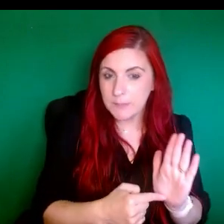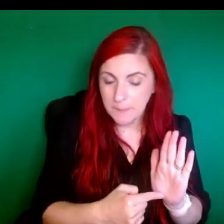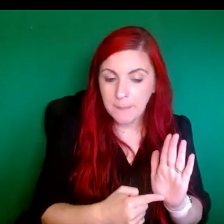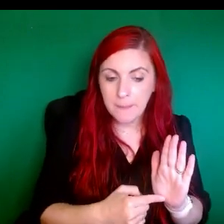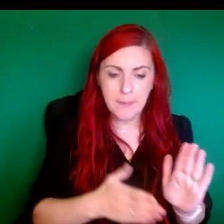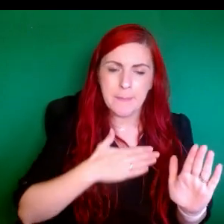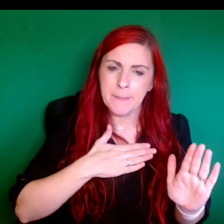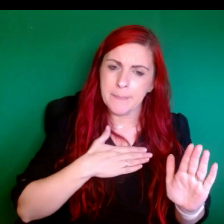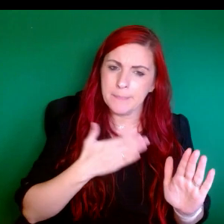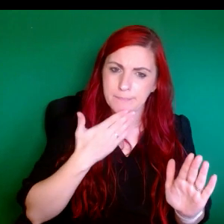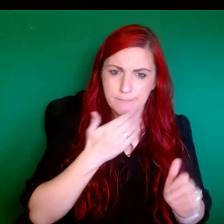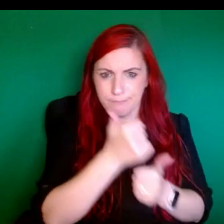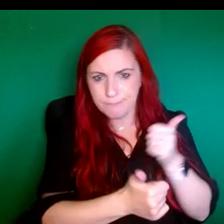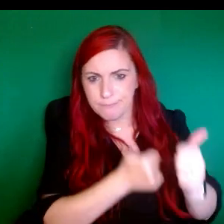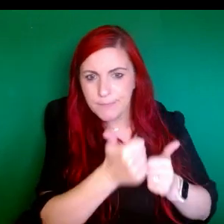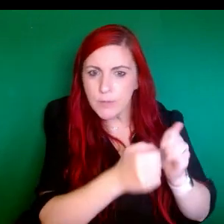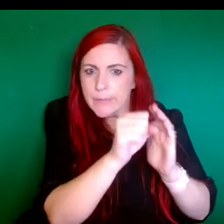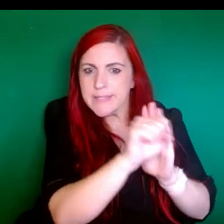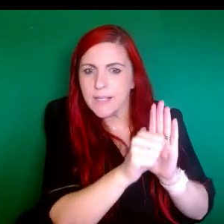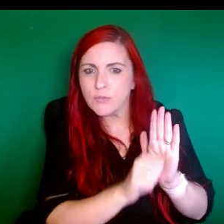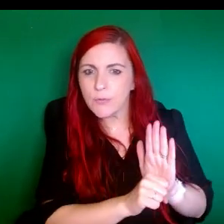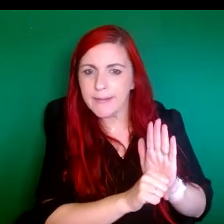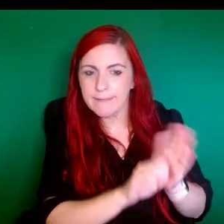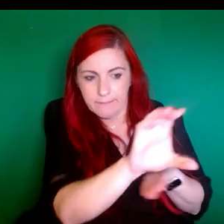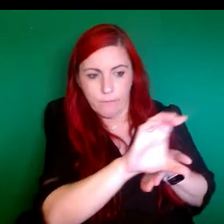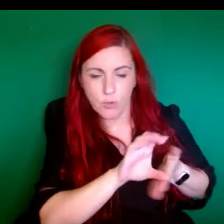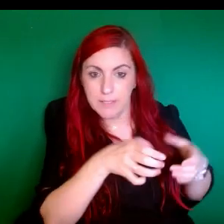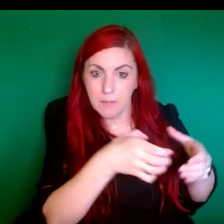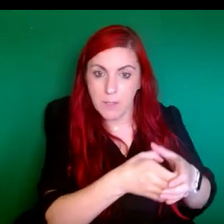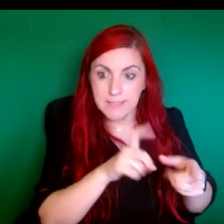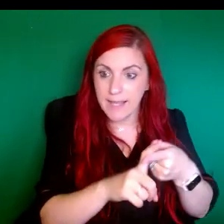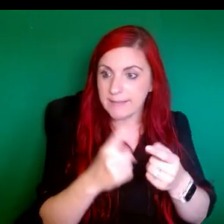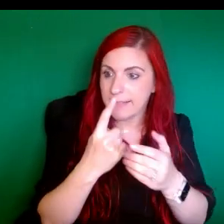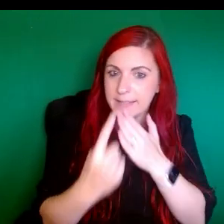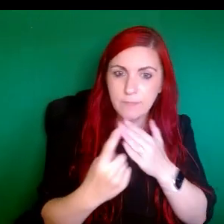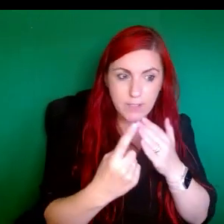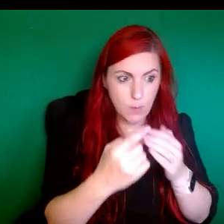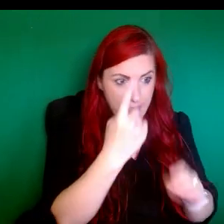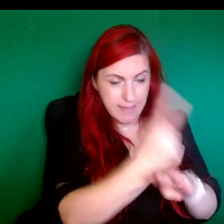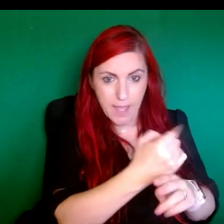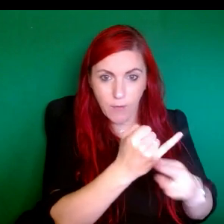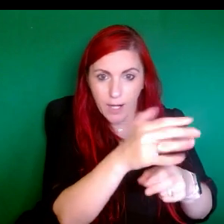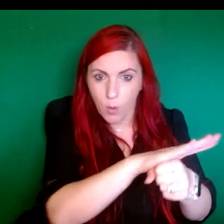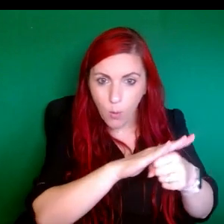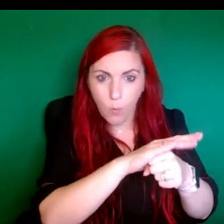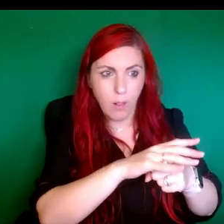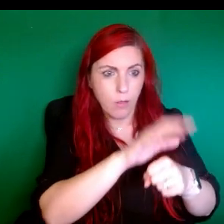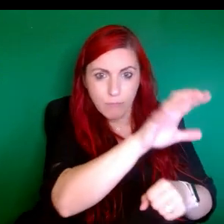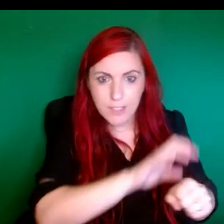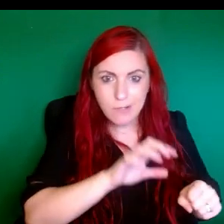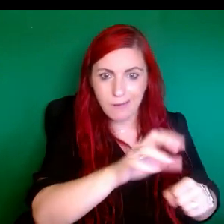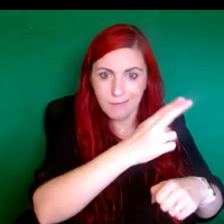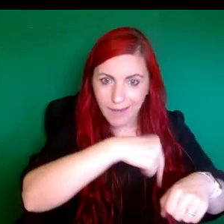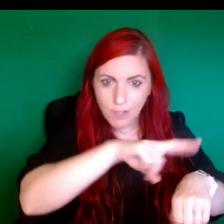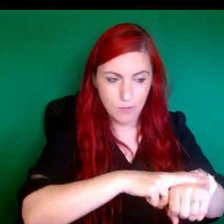funding bodies and those individuals within these bodies at local, regional and national level who work so closely with us in ensuring that